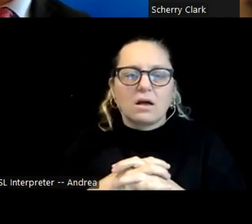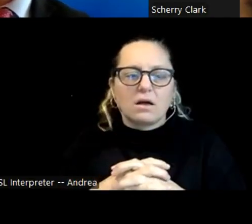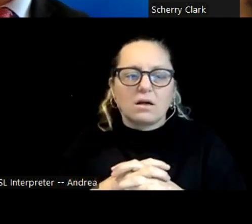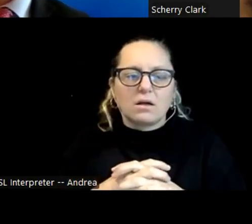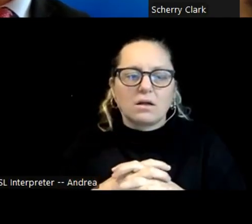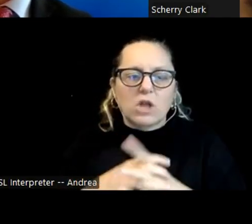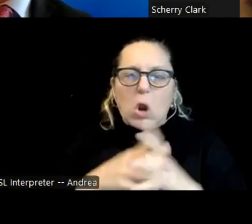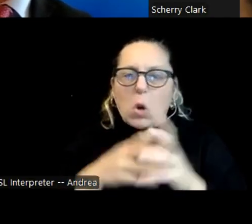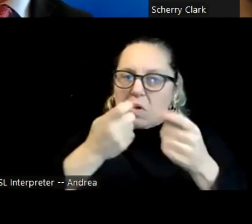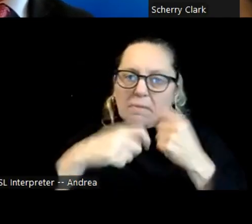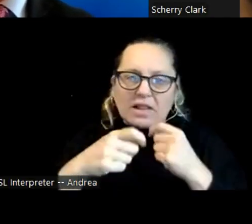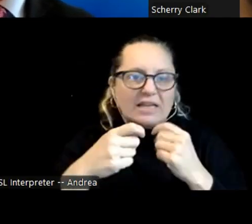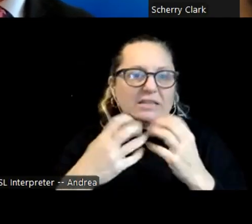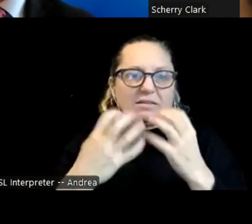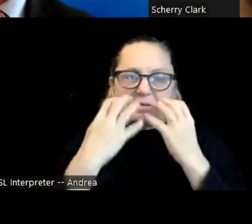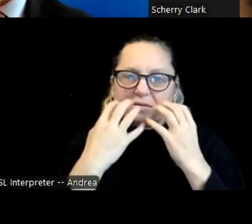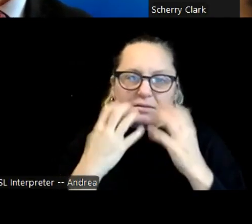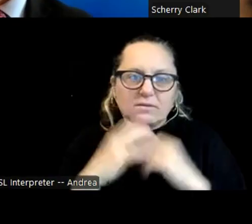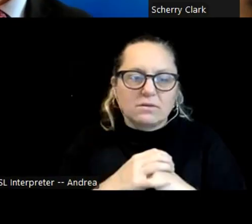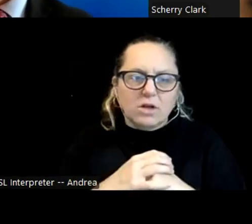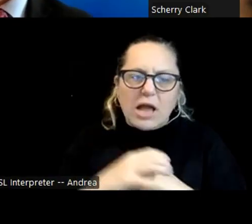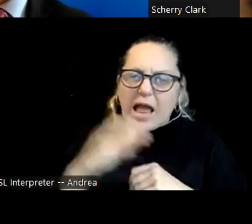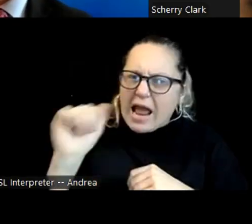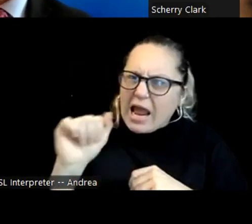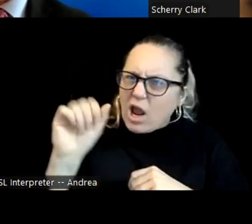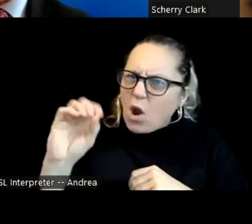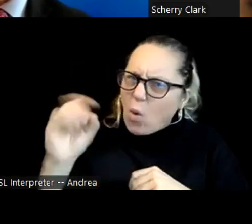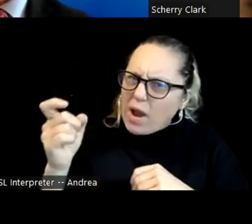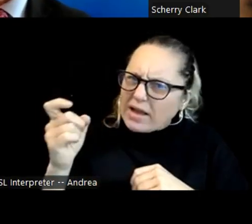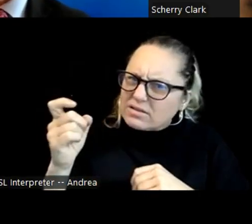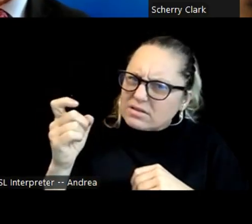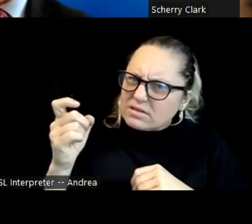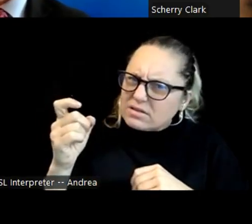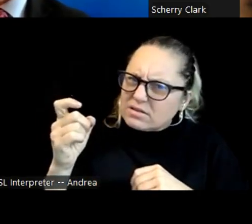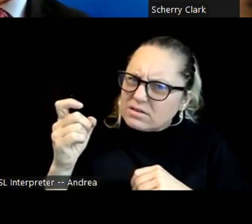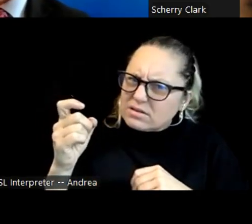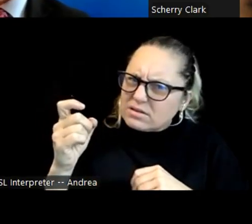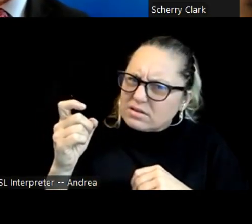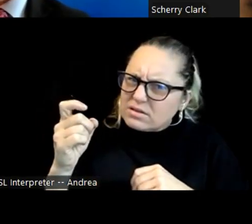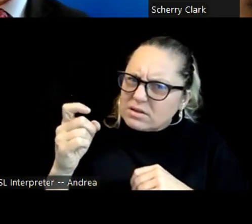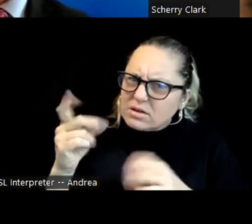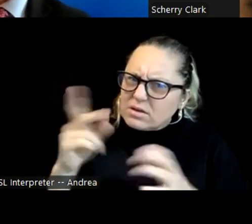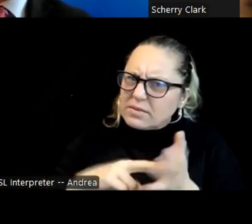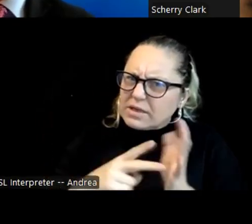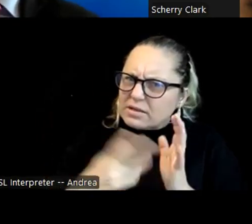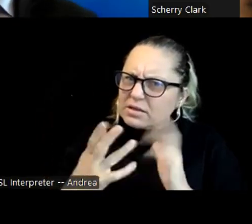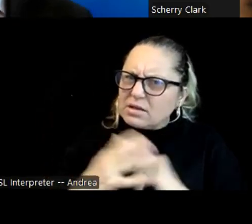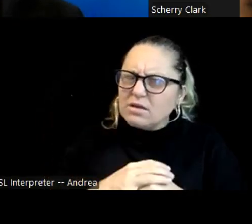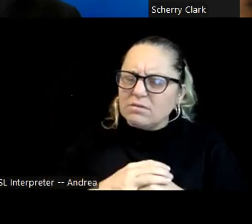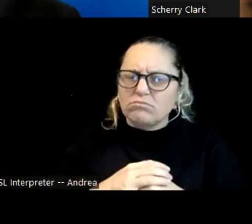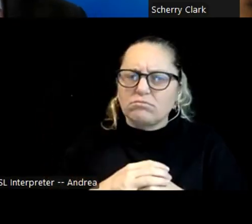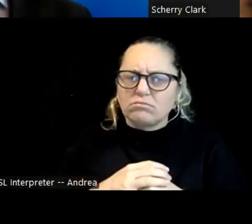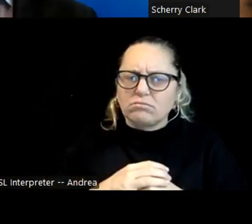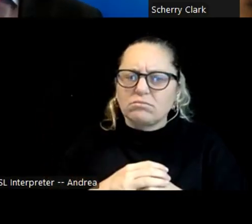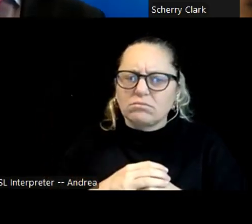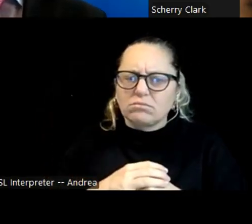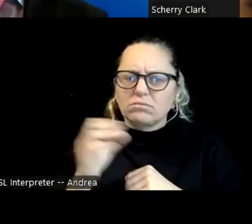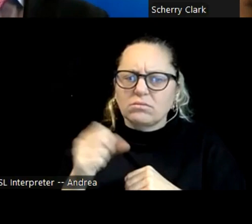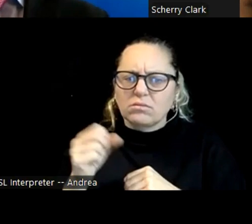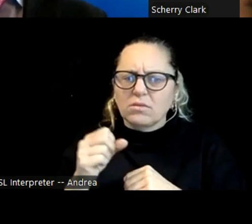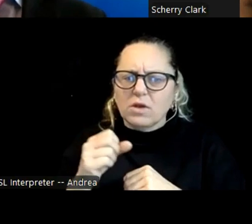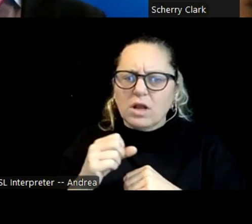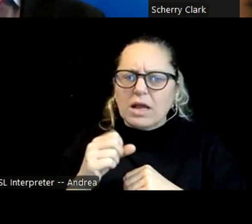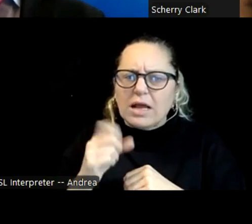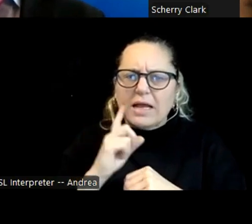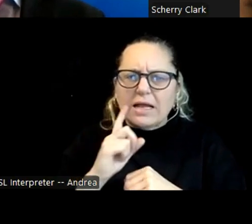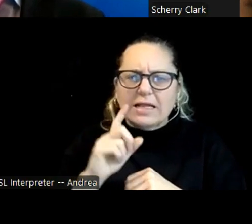completely replaced. You said it's called an AOX. That's, yeah, typically what it's called. Okay, like the